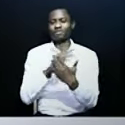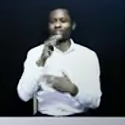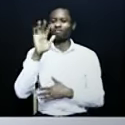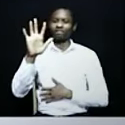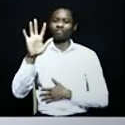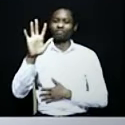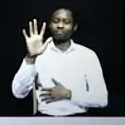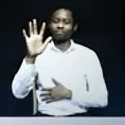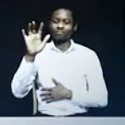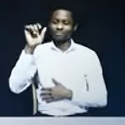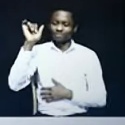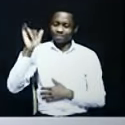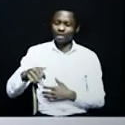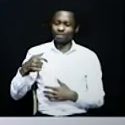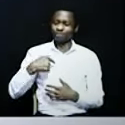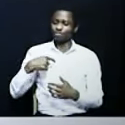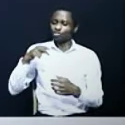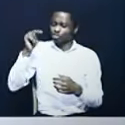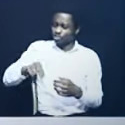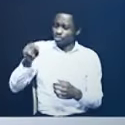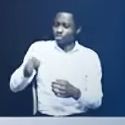God.